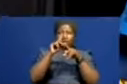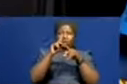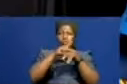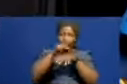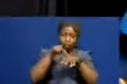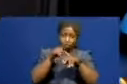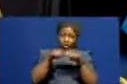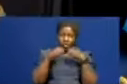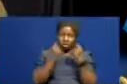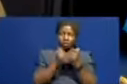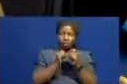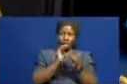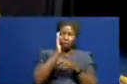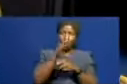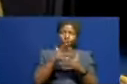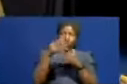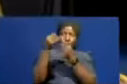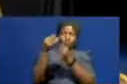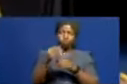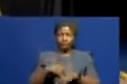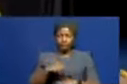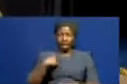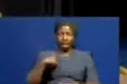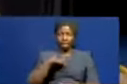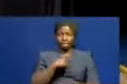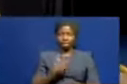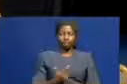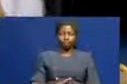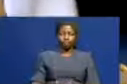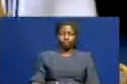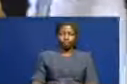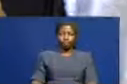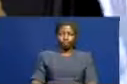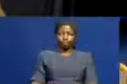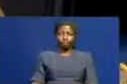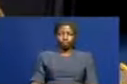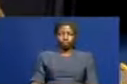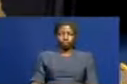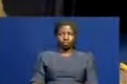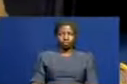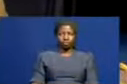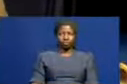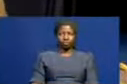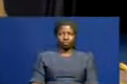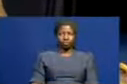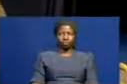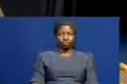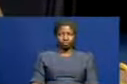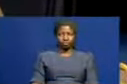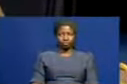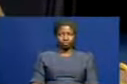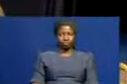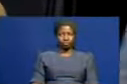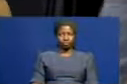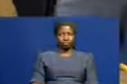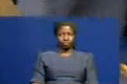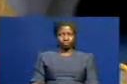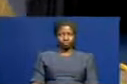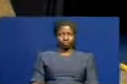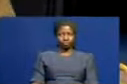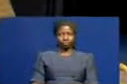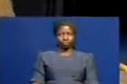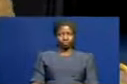camp. We've been having challenges in terms of training, and we've not been having this championship,